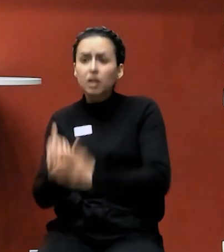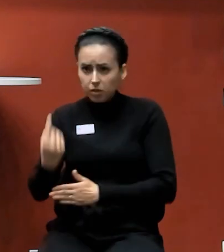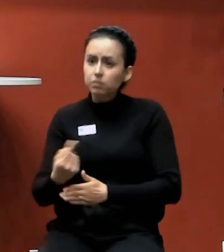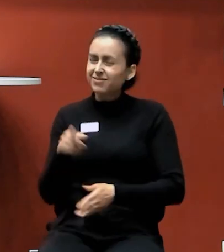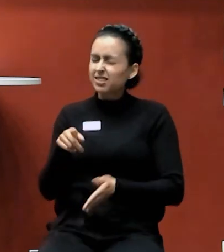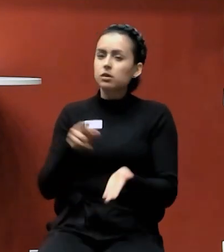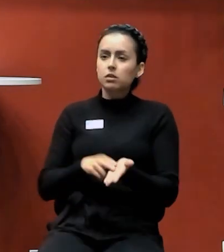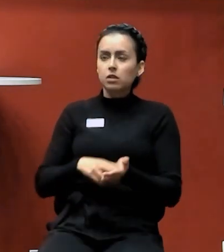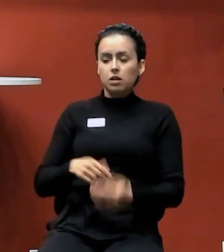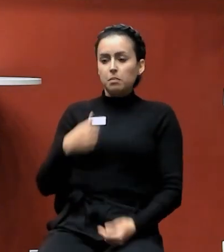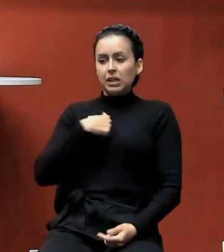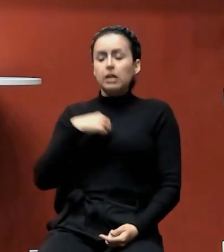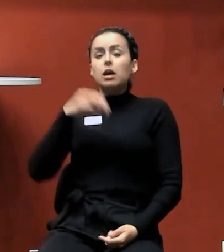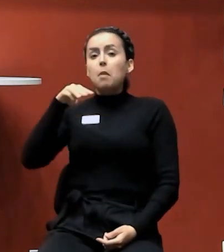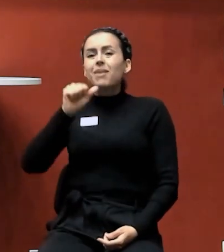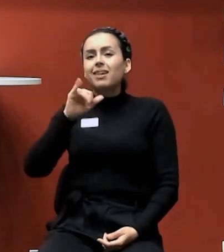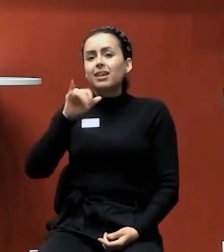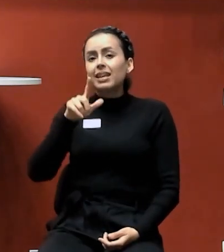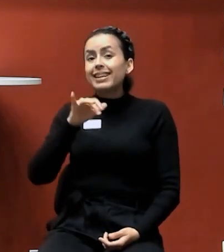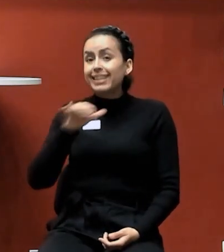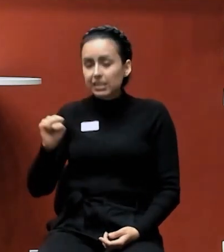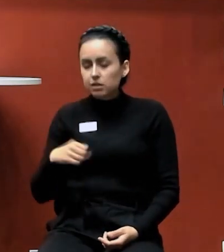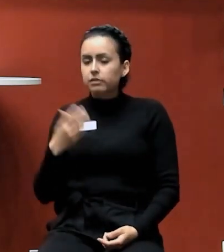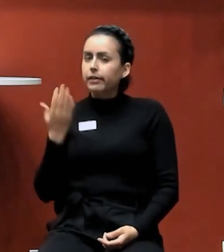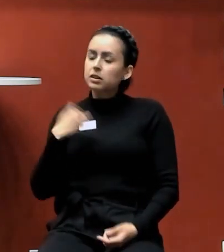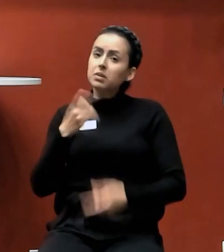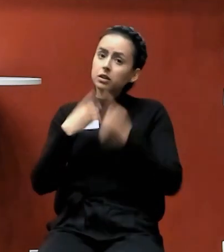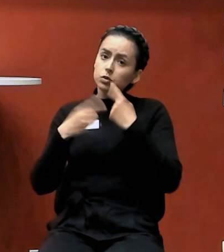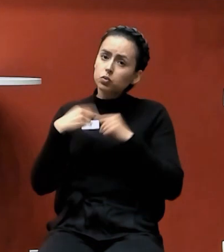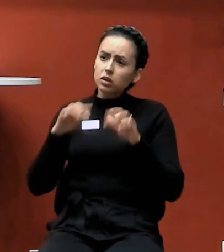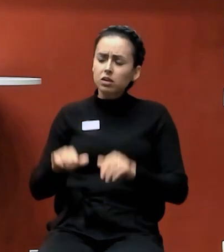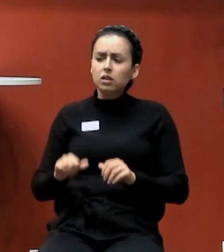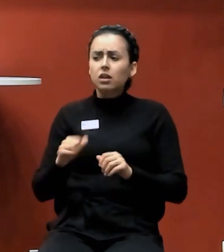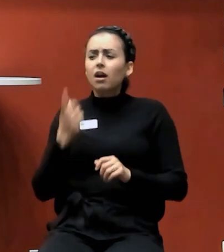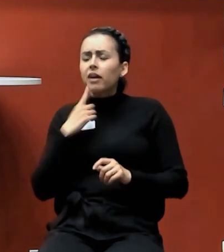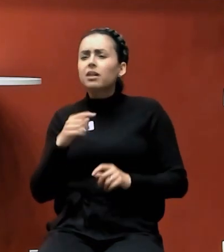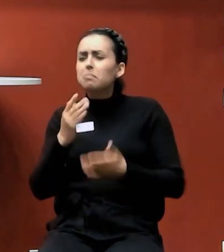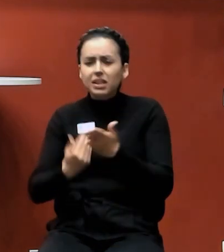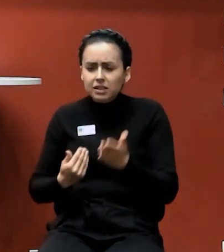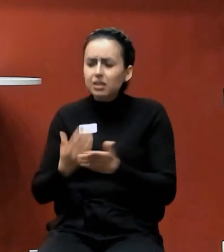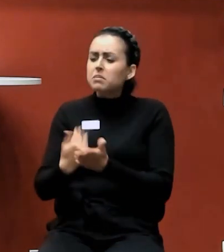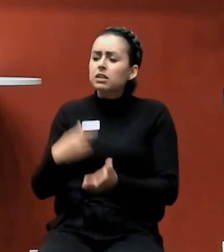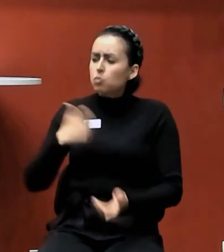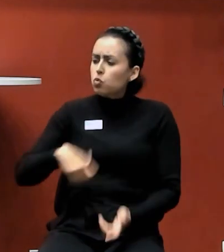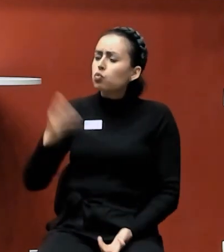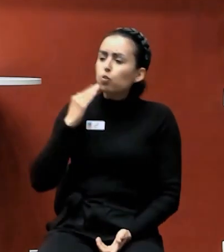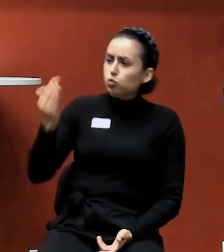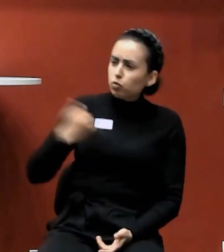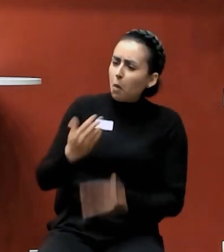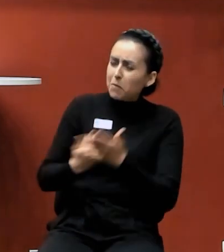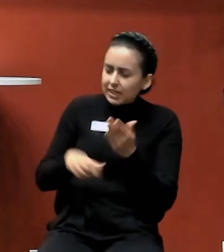Maylis and I were actually a little bit talking about that, like always, like knowing the why am I invited, why I'm in this picture, why